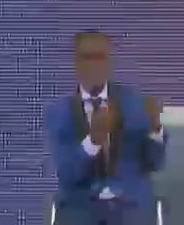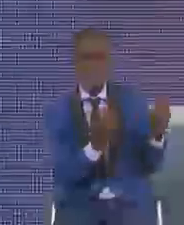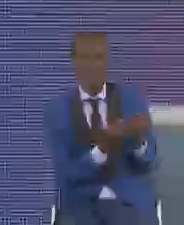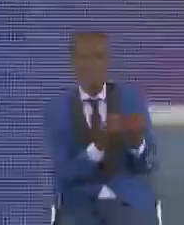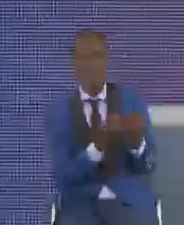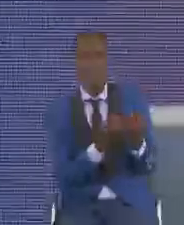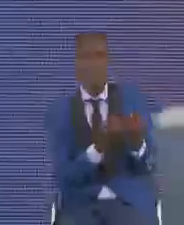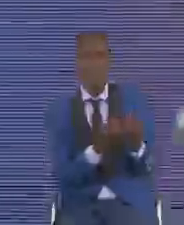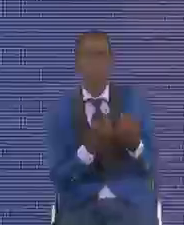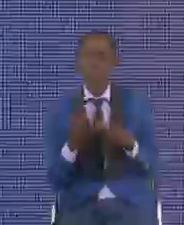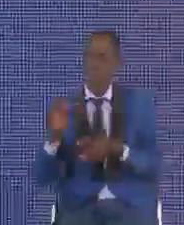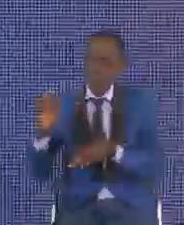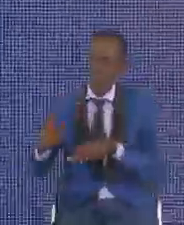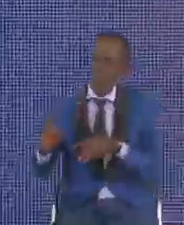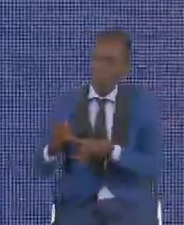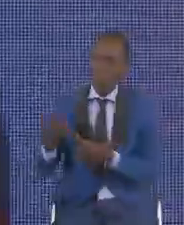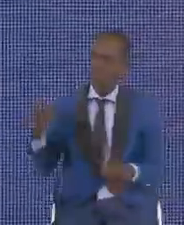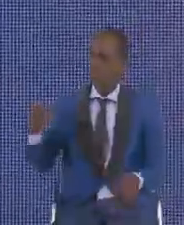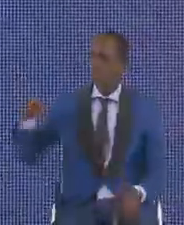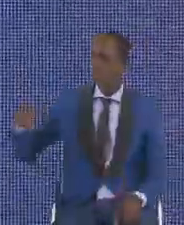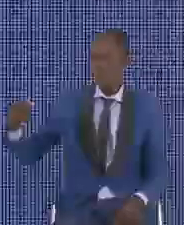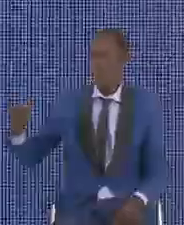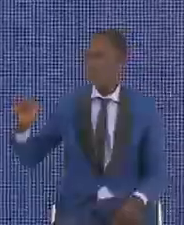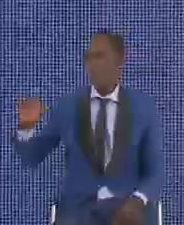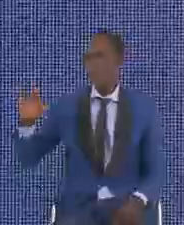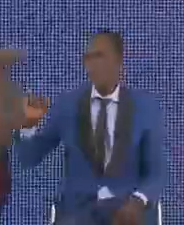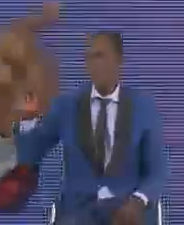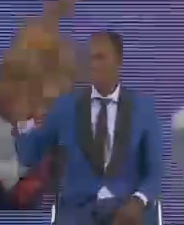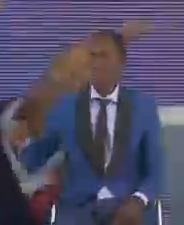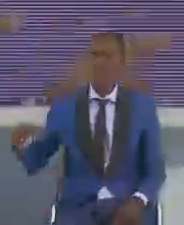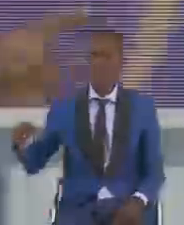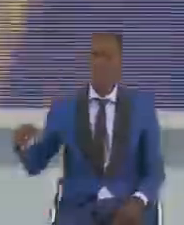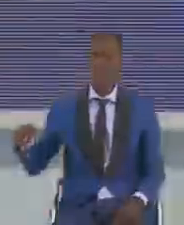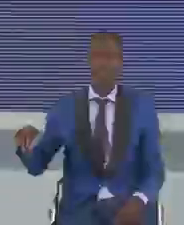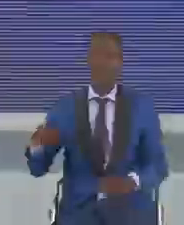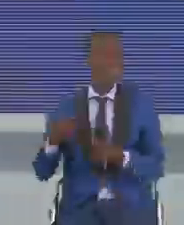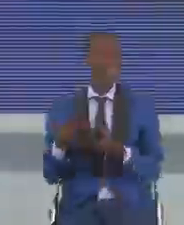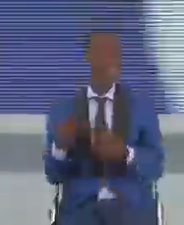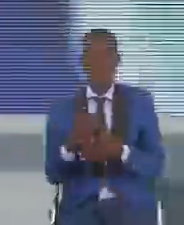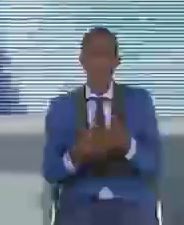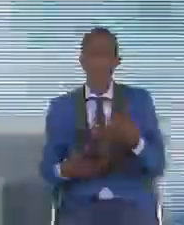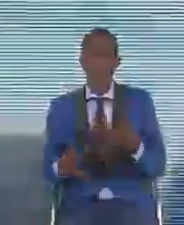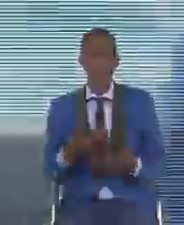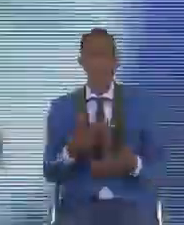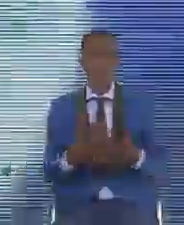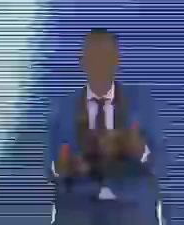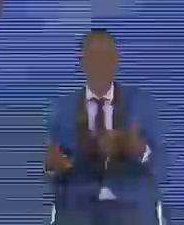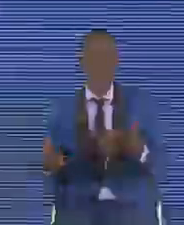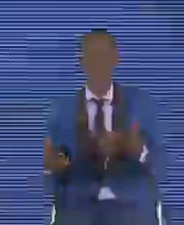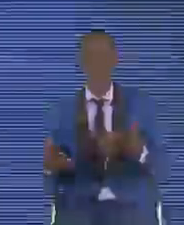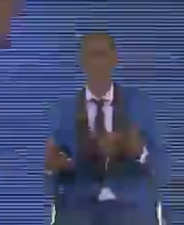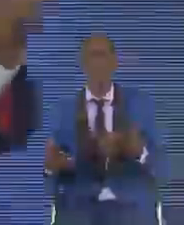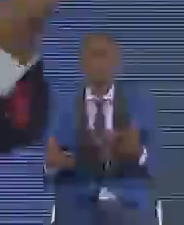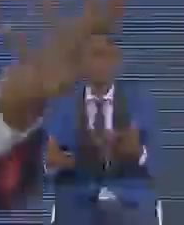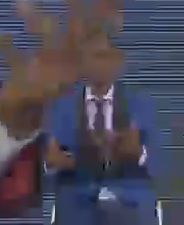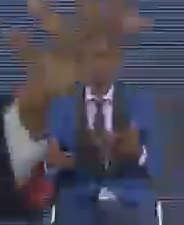composition from Philip. But whatever their stature, whatever